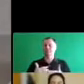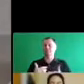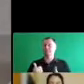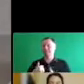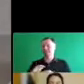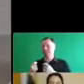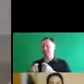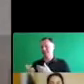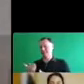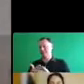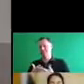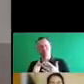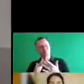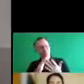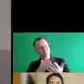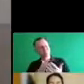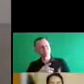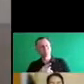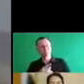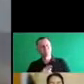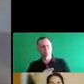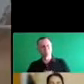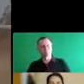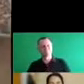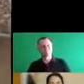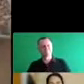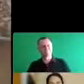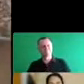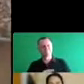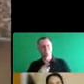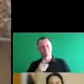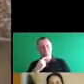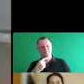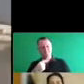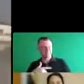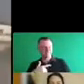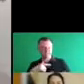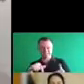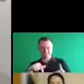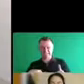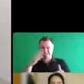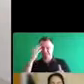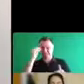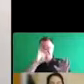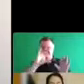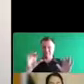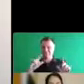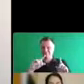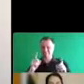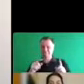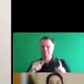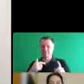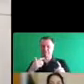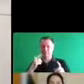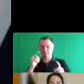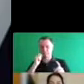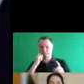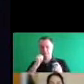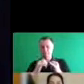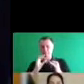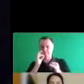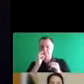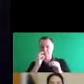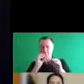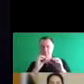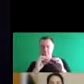were like, really? I'm going to show you these. I can't imagine them in this, like, how? I've kind of designed them to be quite small. And then there was